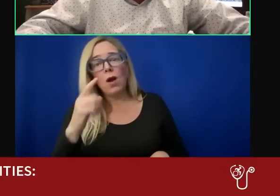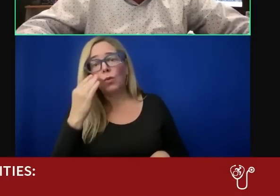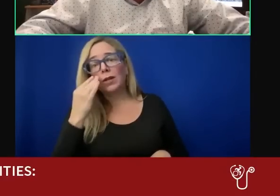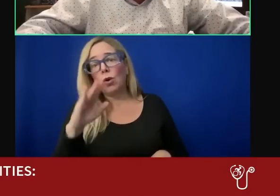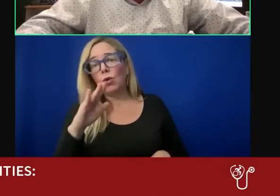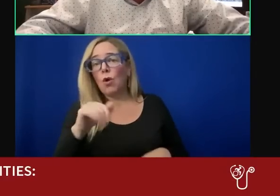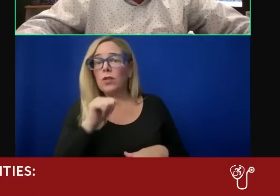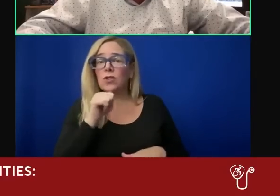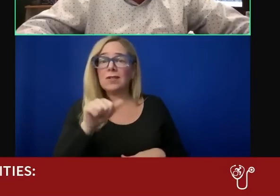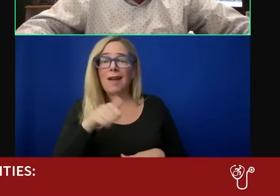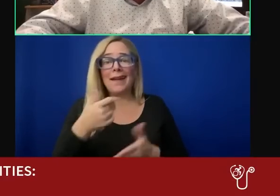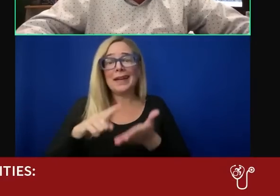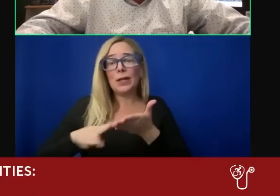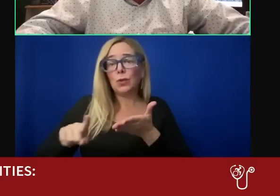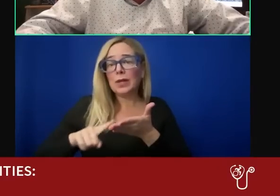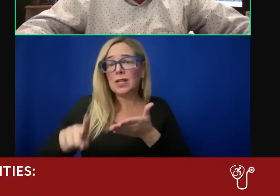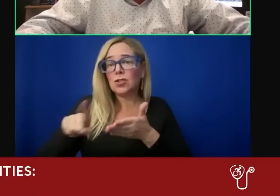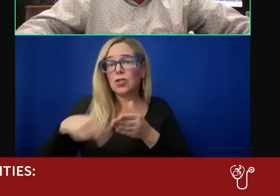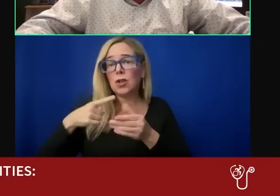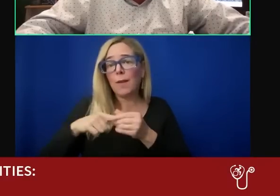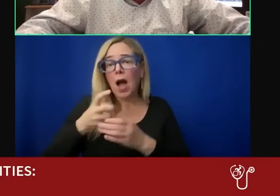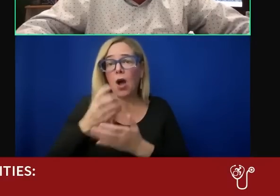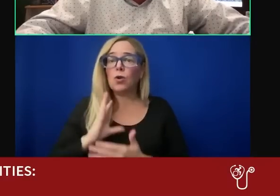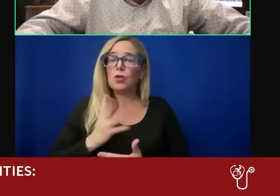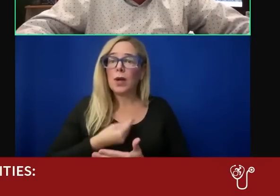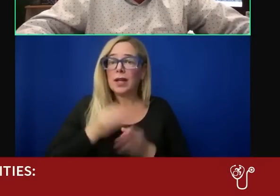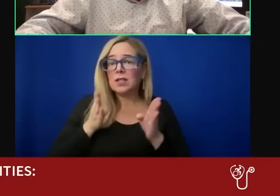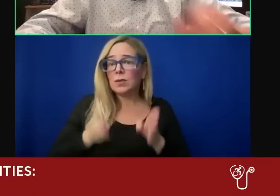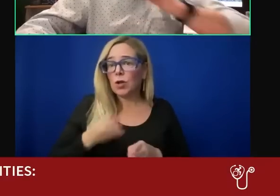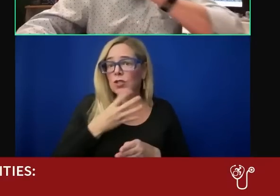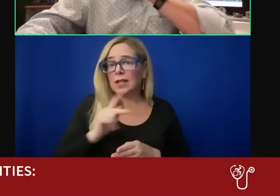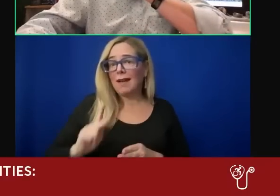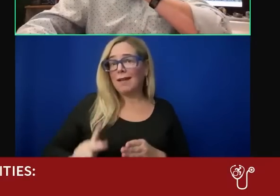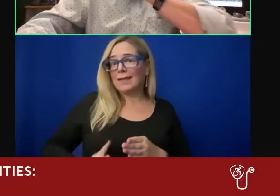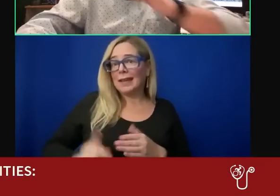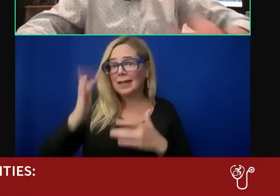about trans people and kidney disease or how we evaluate this.